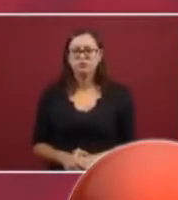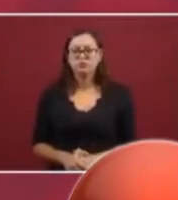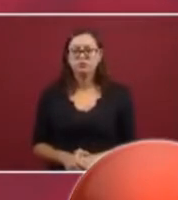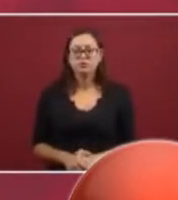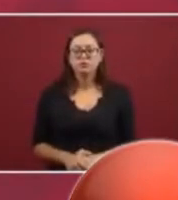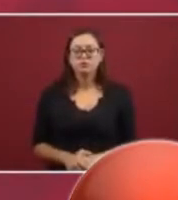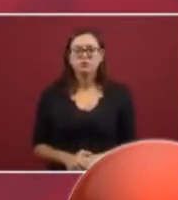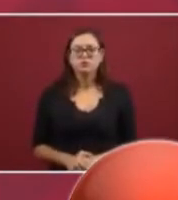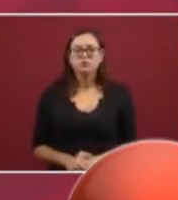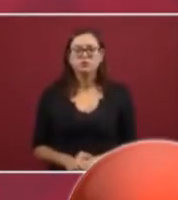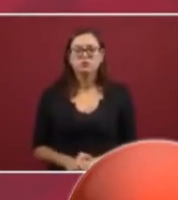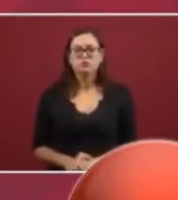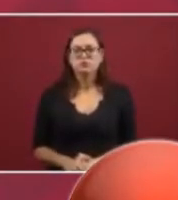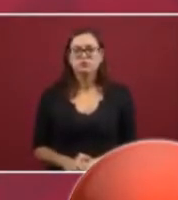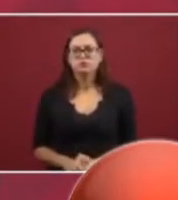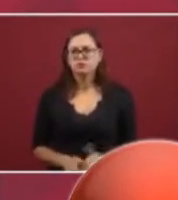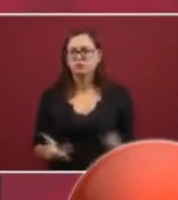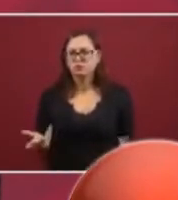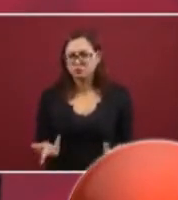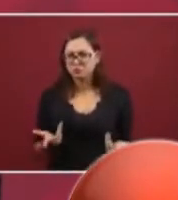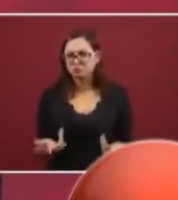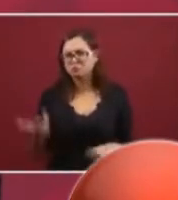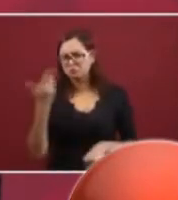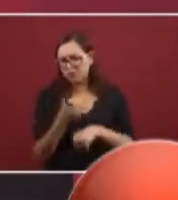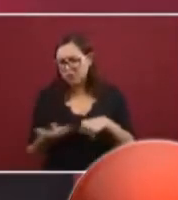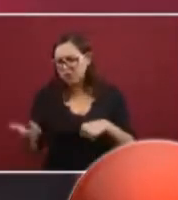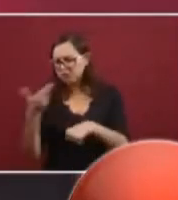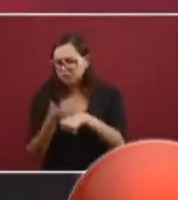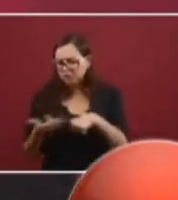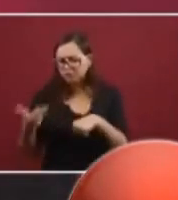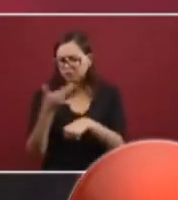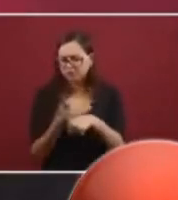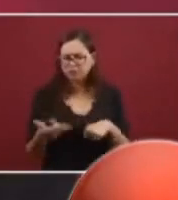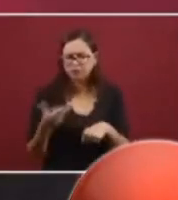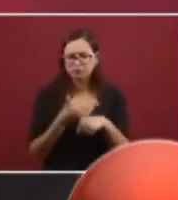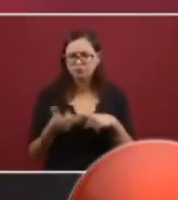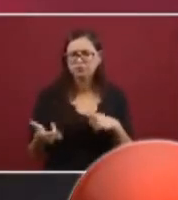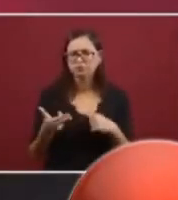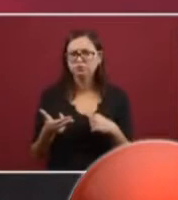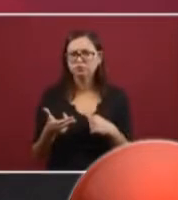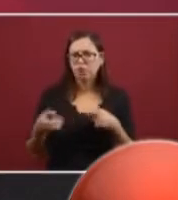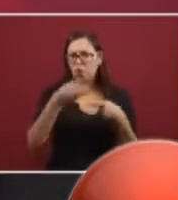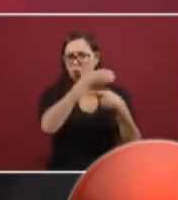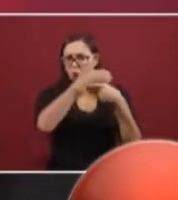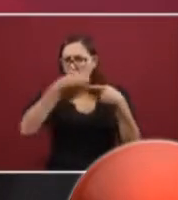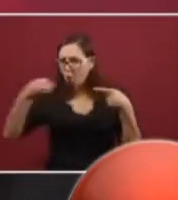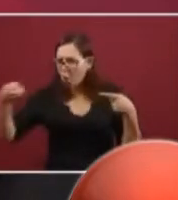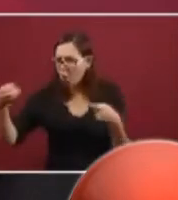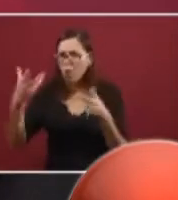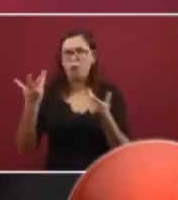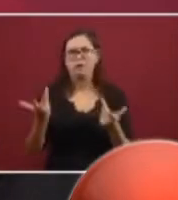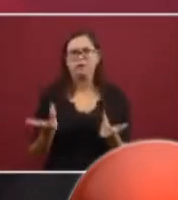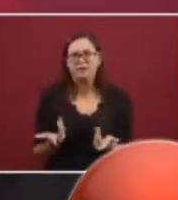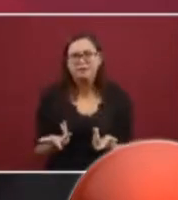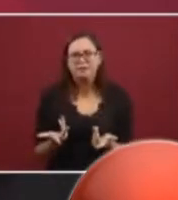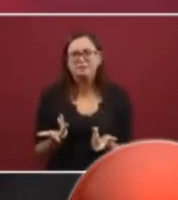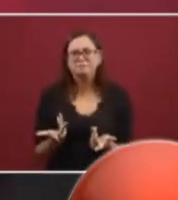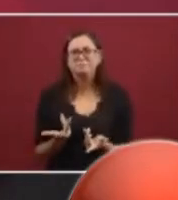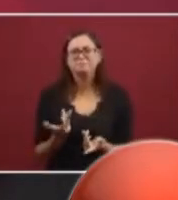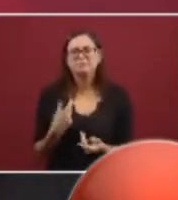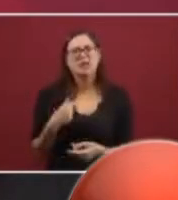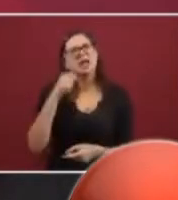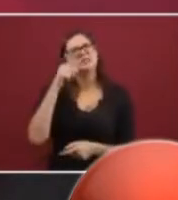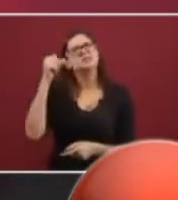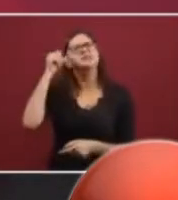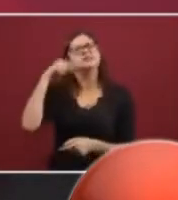haciendo un reajuste. We are doing the readjustment. Les decía yo ayer, creo, I